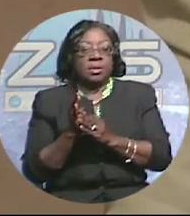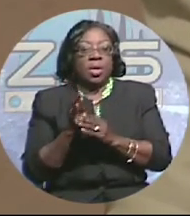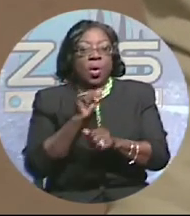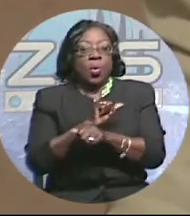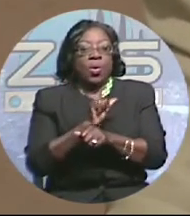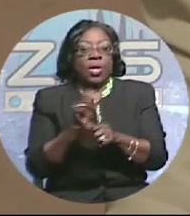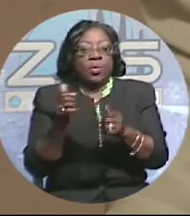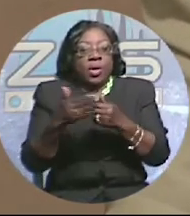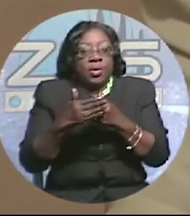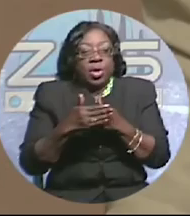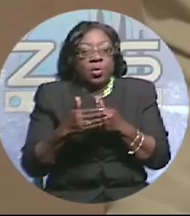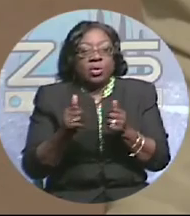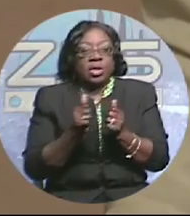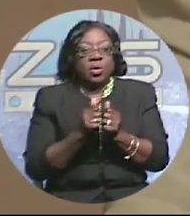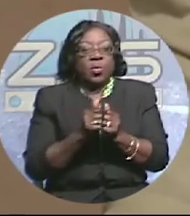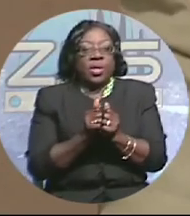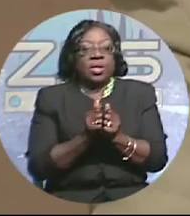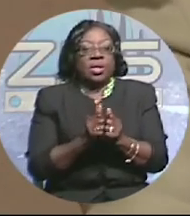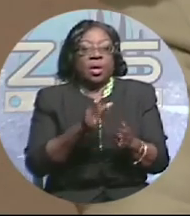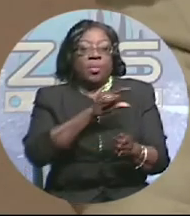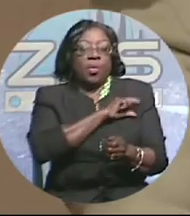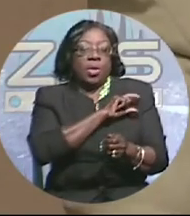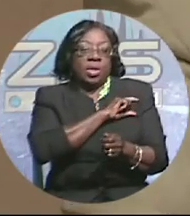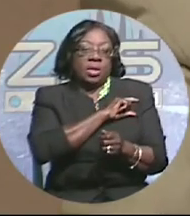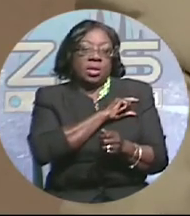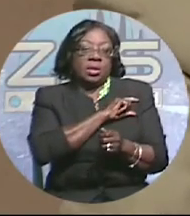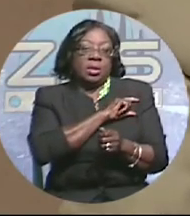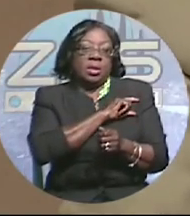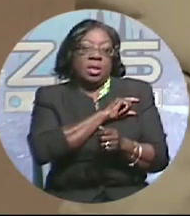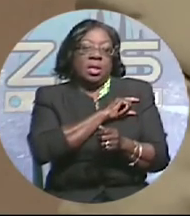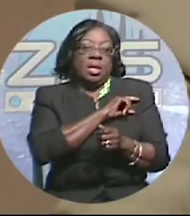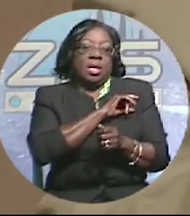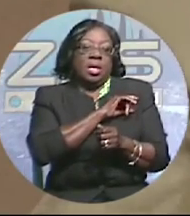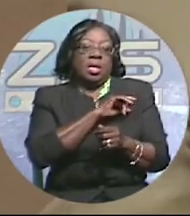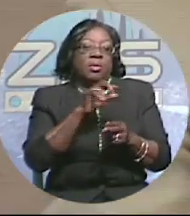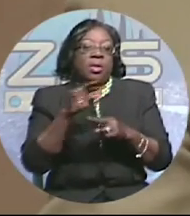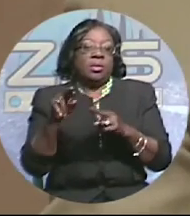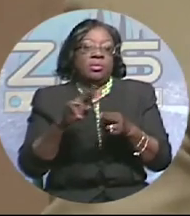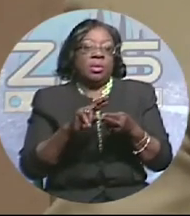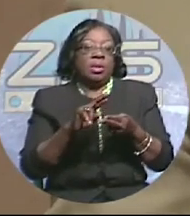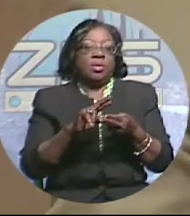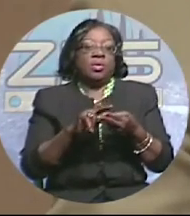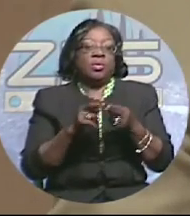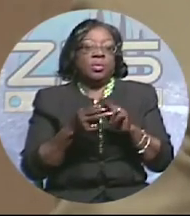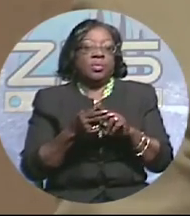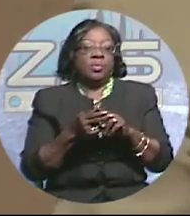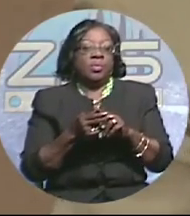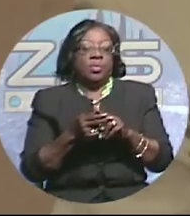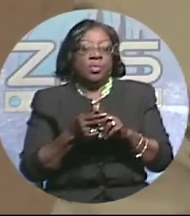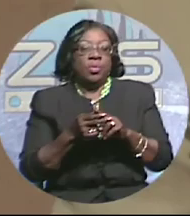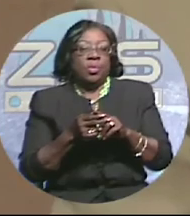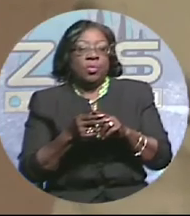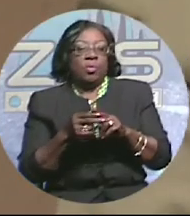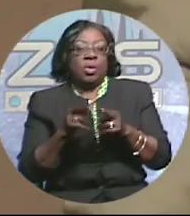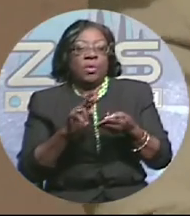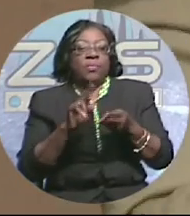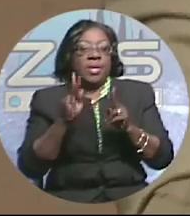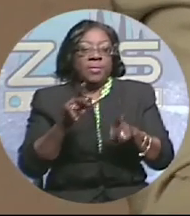very closely out of the embassy. And the cross-fertilization between those people and our Firearms Tracing and Investigations